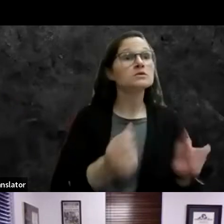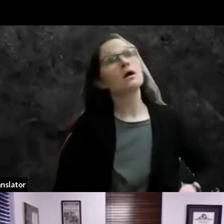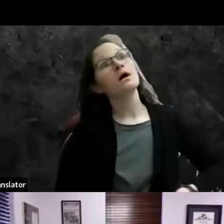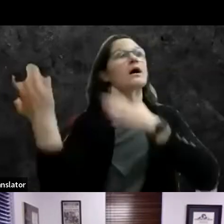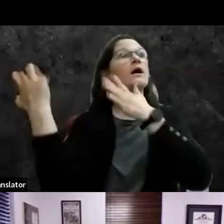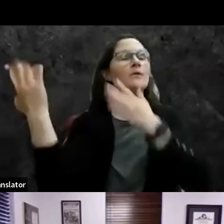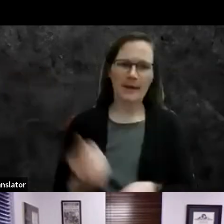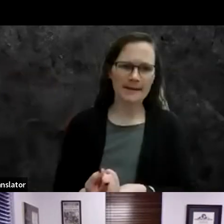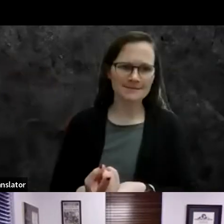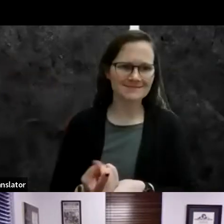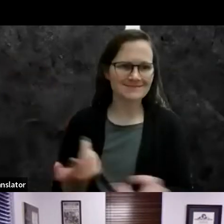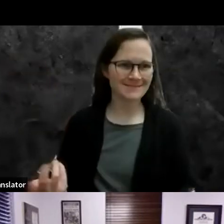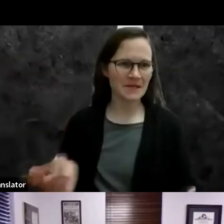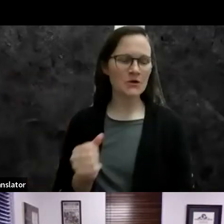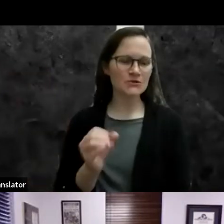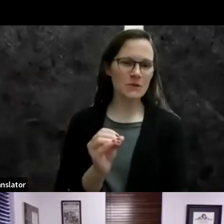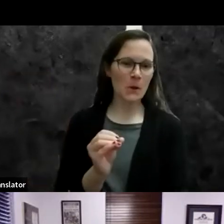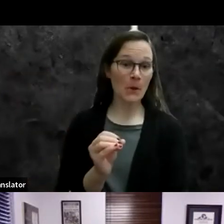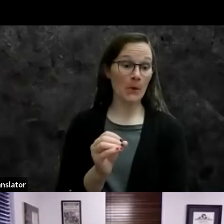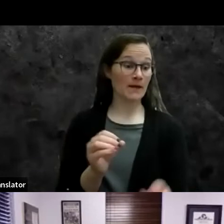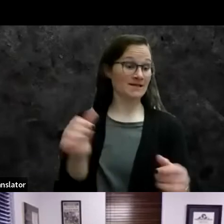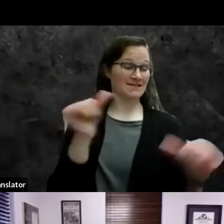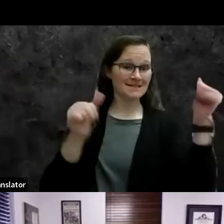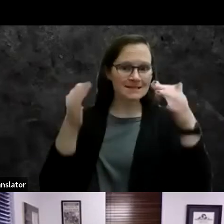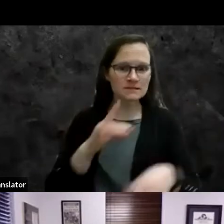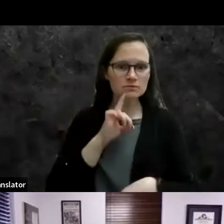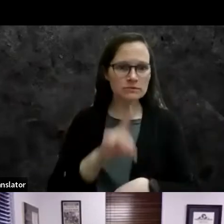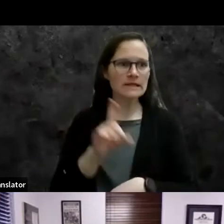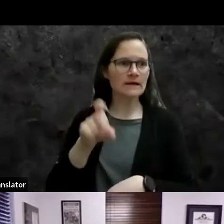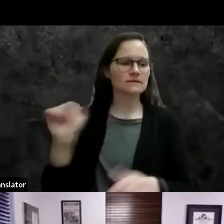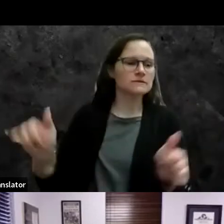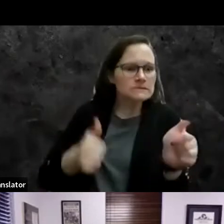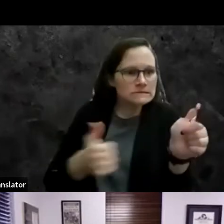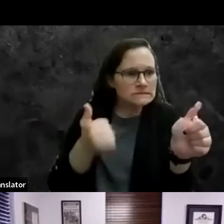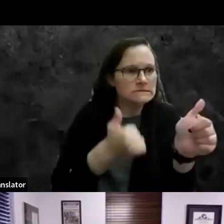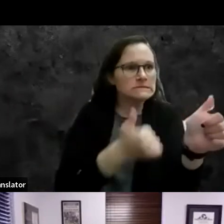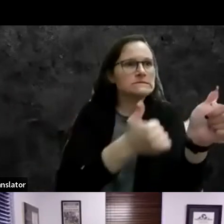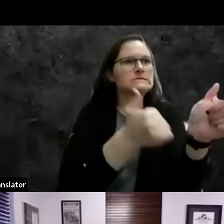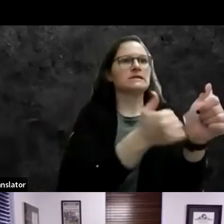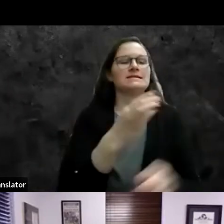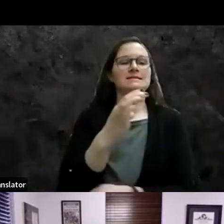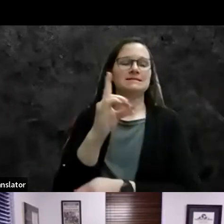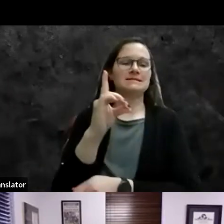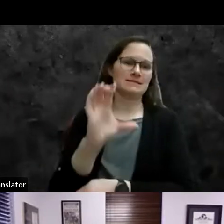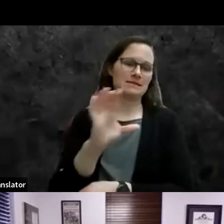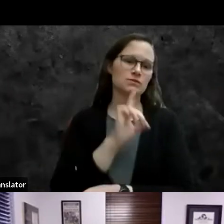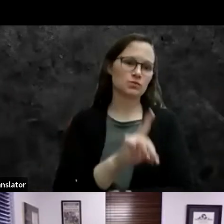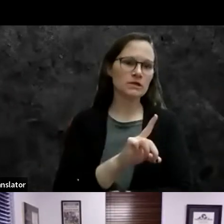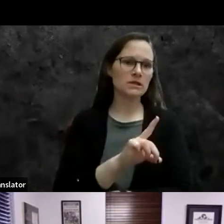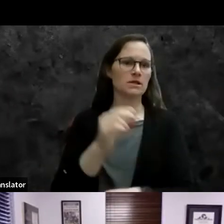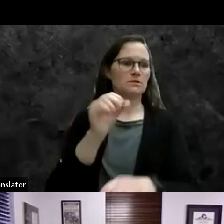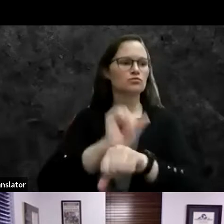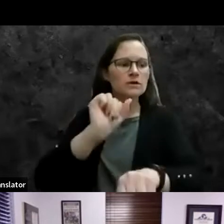scientists race to catch up to give the best scientific information. And then the CDC works very, very hard to implement that scientific